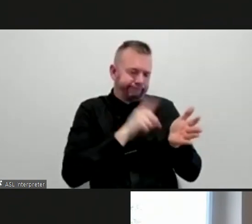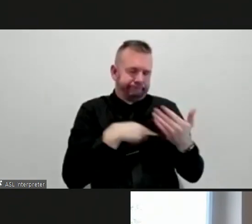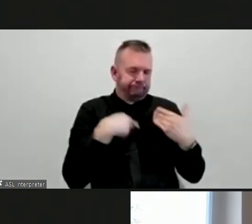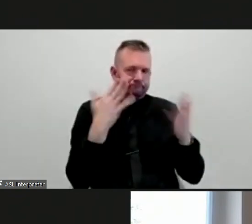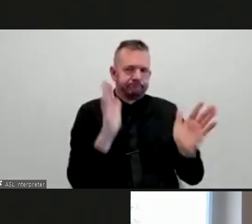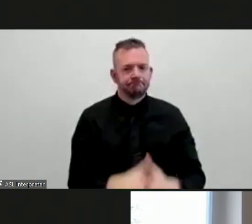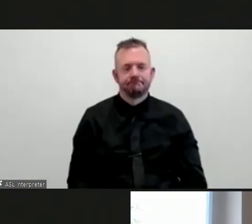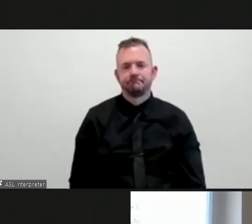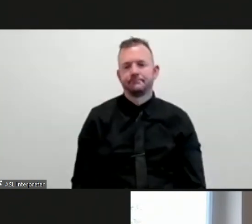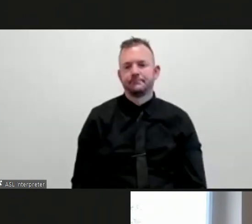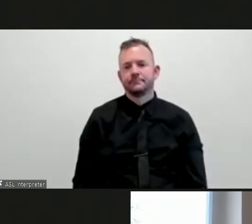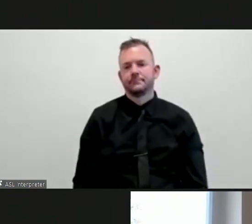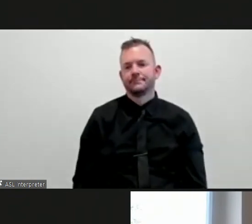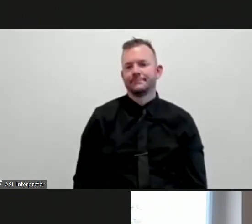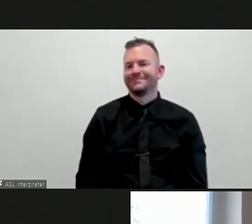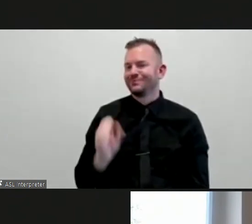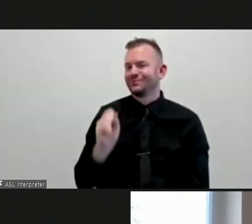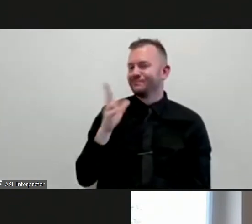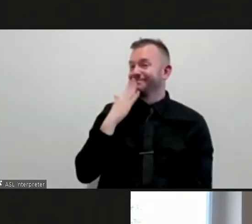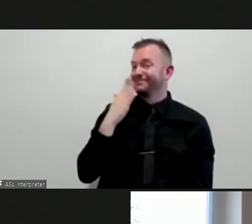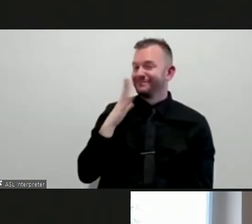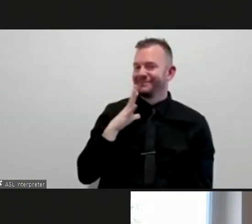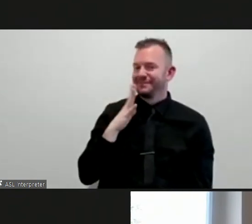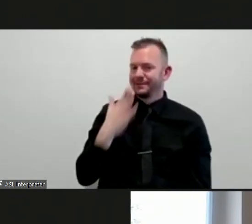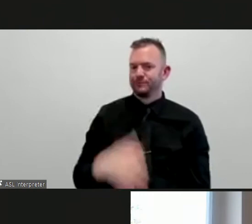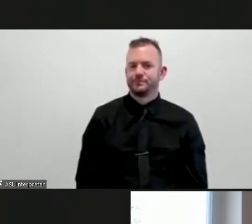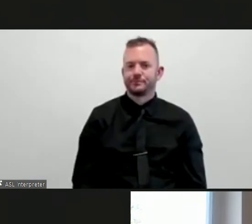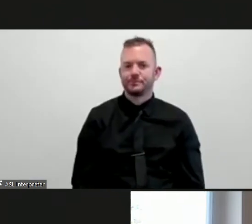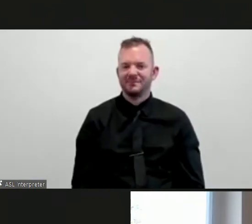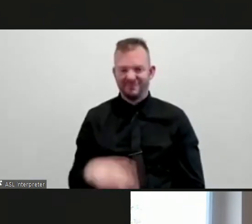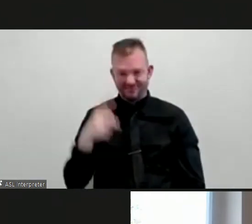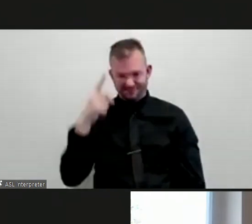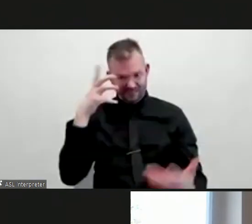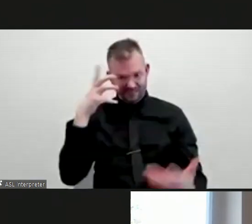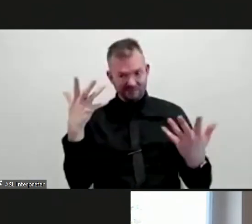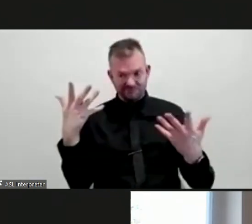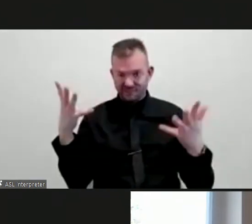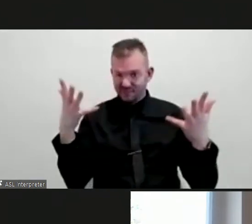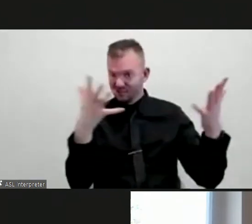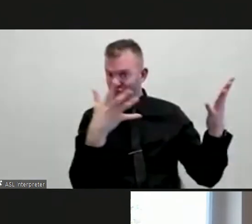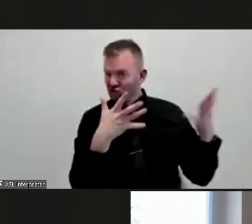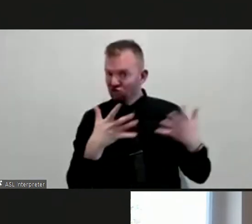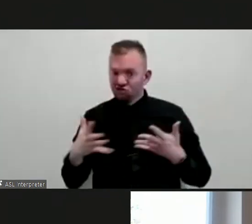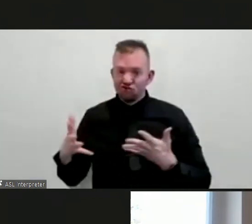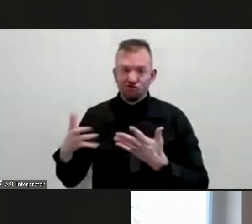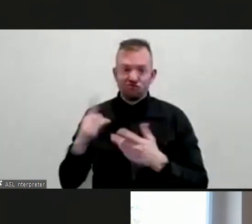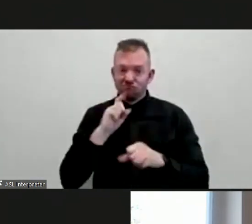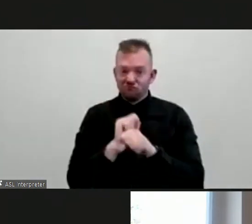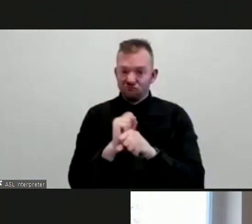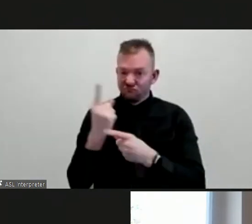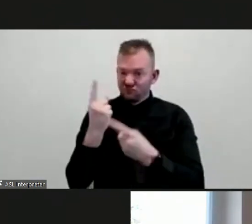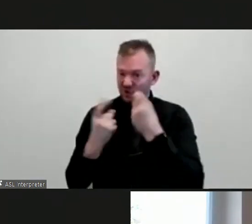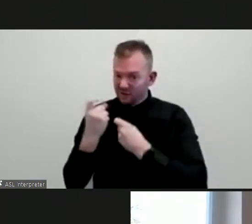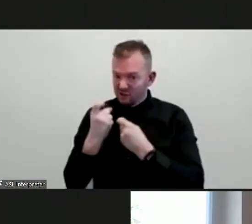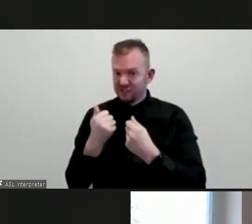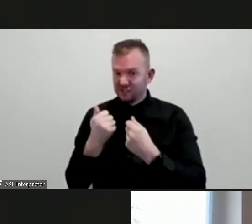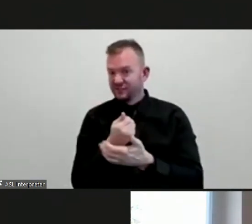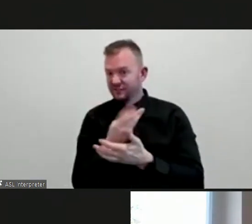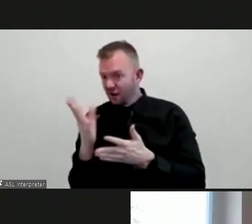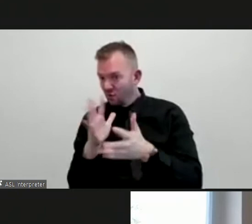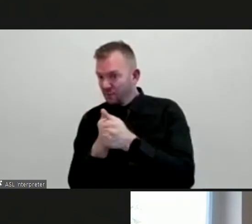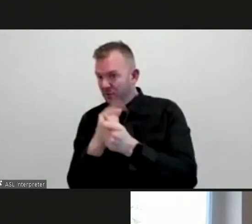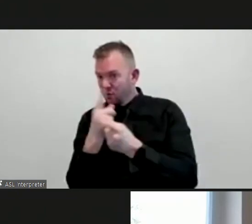All right, thank you. Okay, I think that we have got through all of your questions and your follow-ups. If there's something that we didn't get a chance